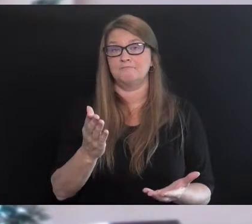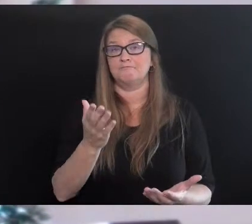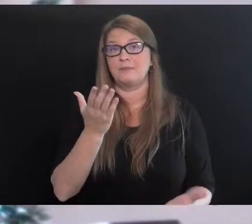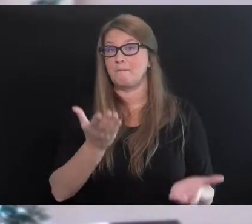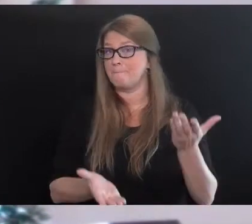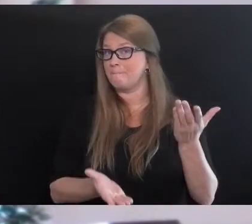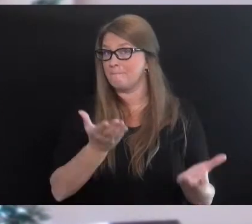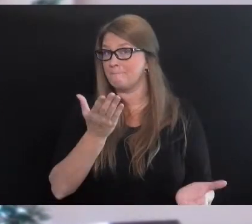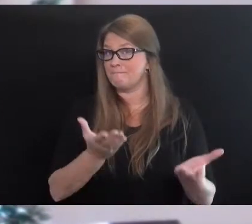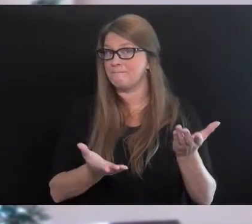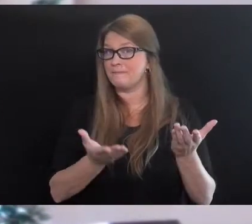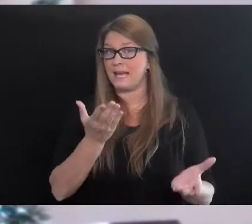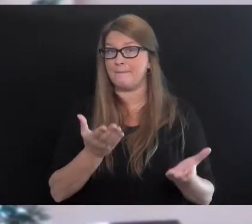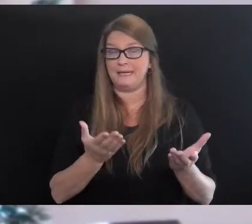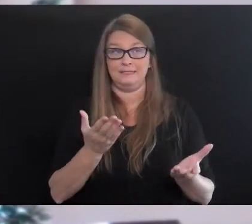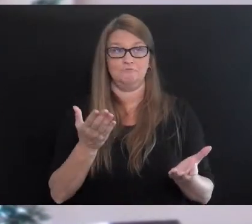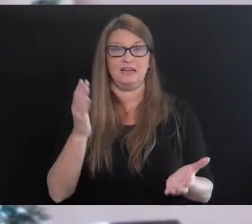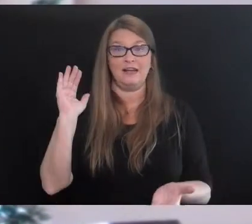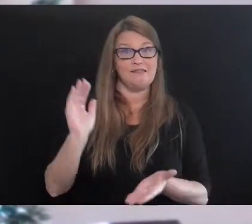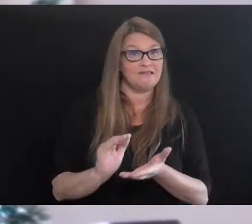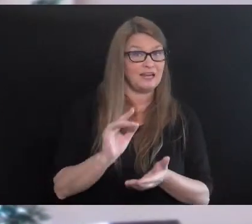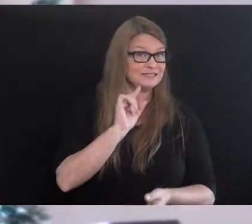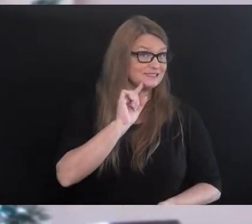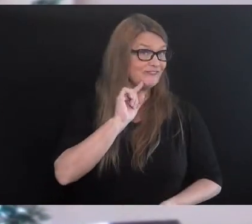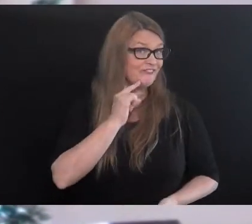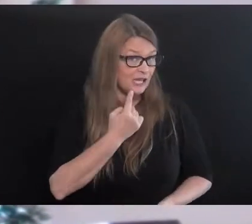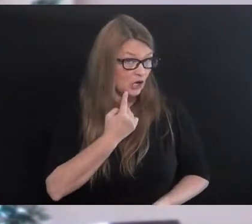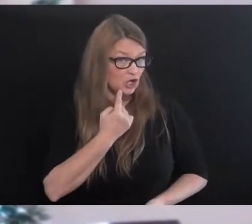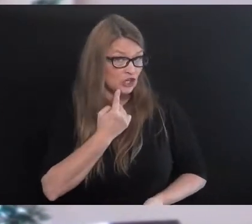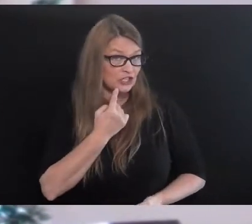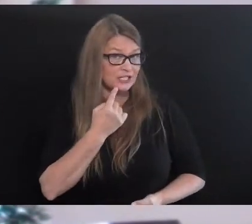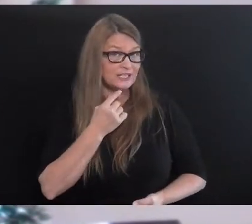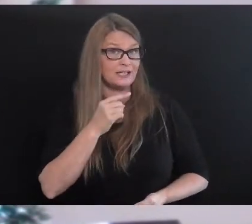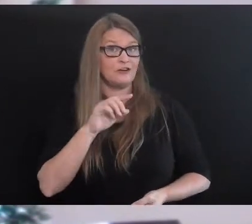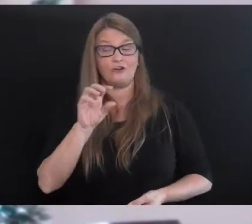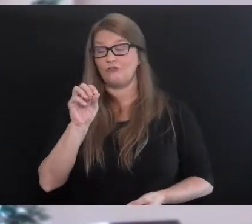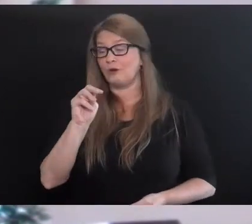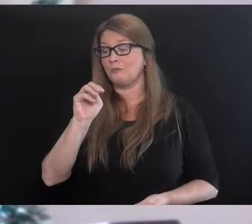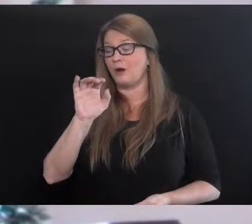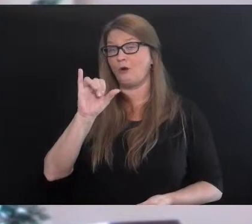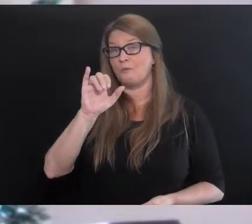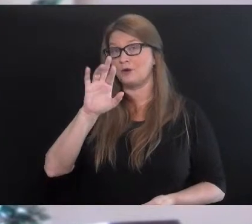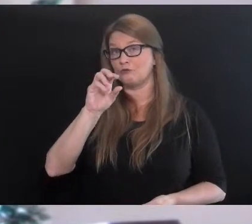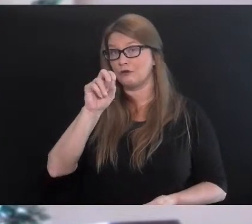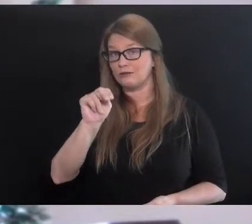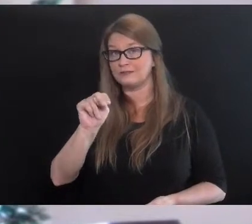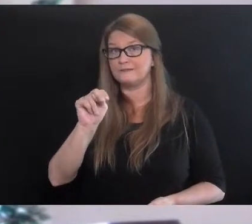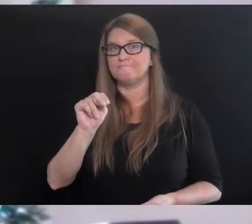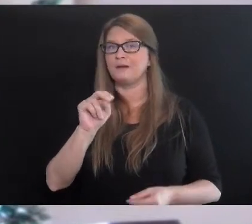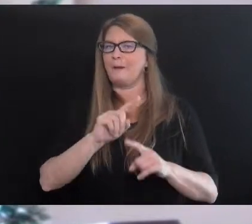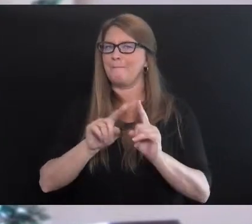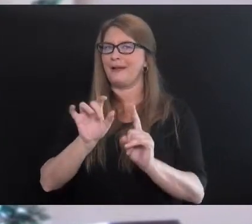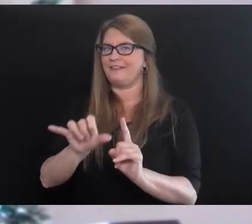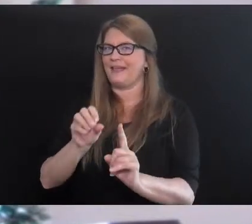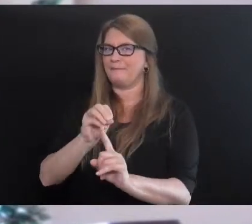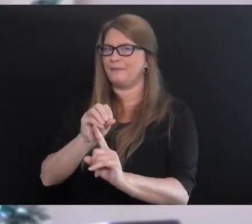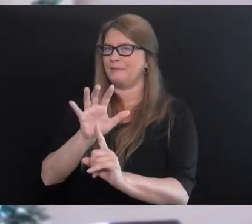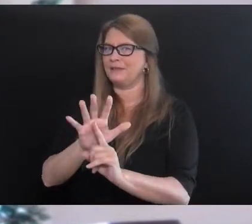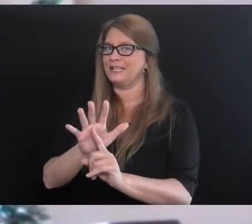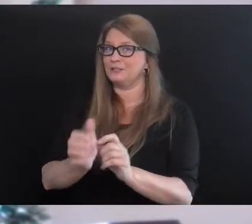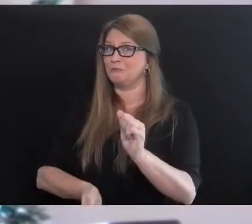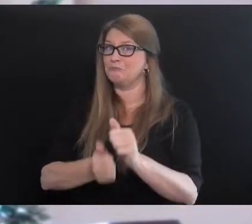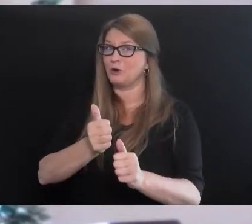less virulence, severity from the Omicron variant. But remember, this is in a population that is generally younger